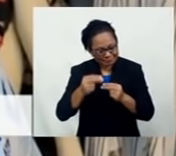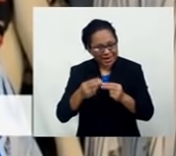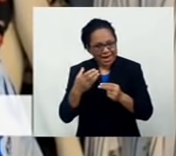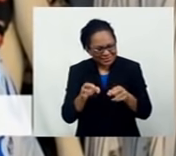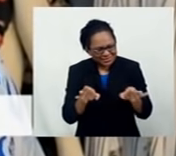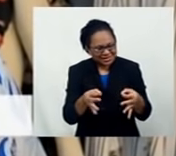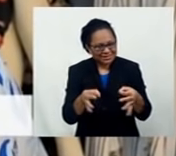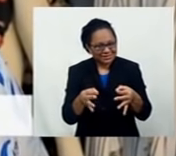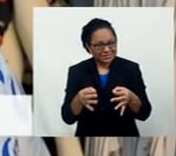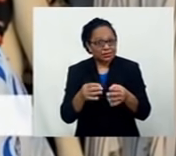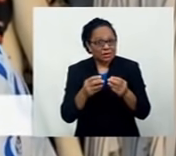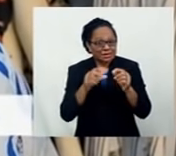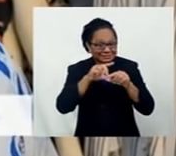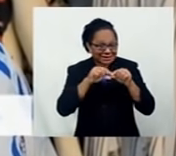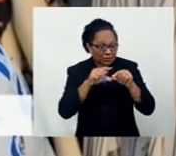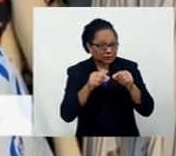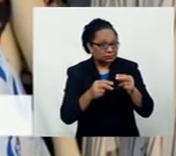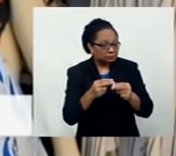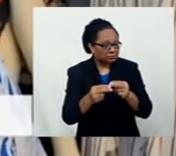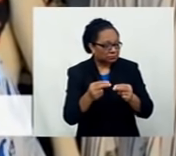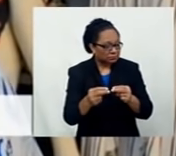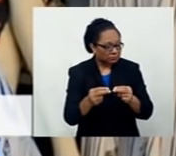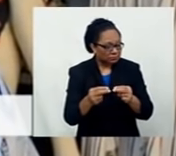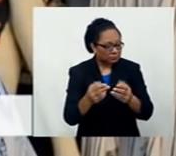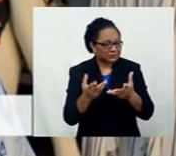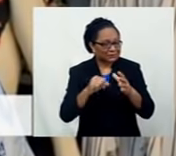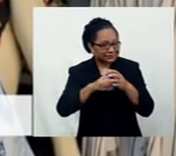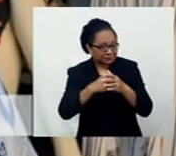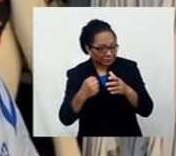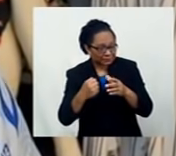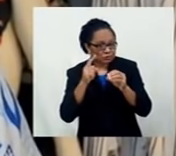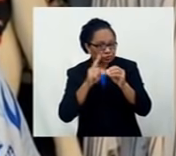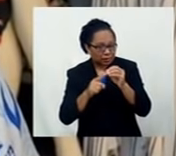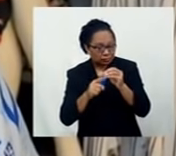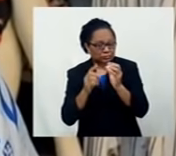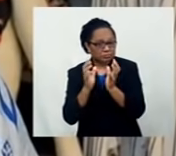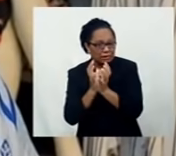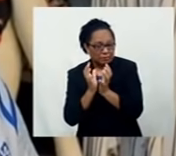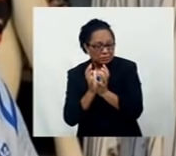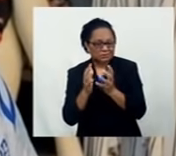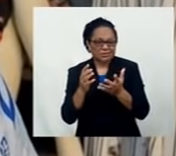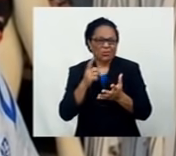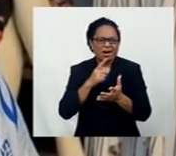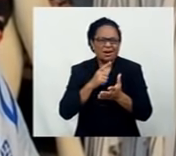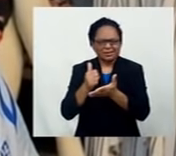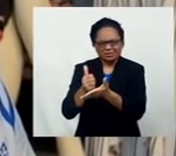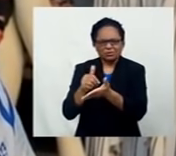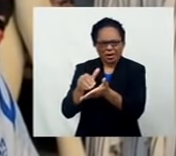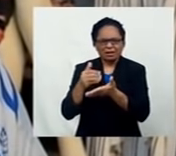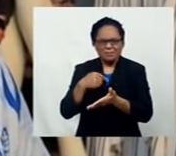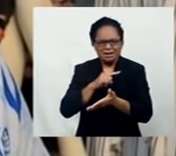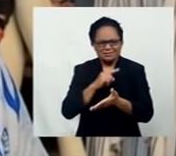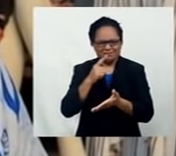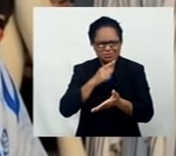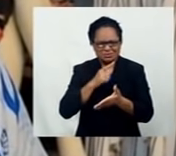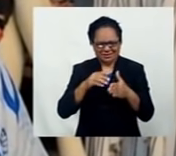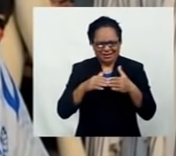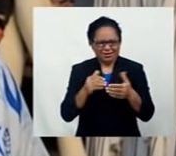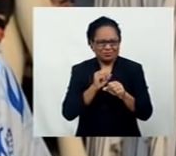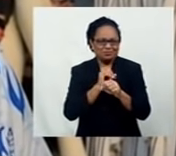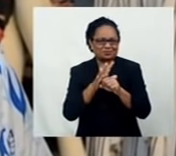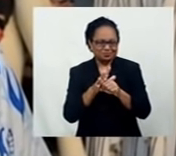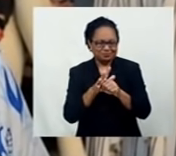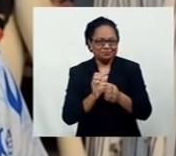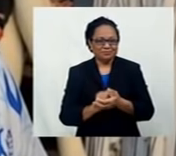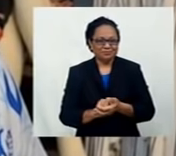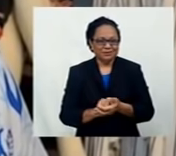planting some taros, eggplants, tomatoes, cabbage just to support us during this pandemic times